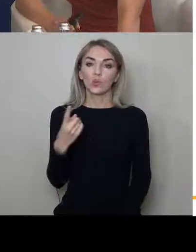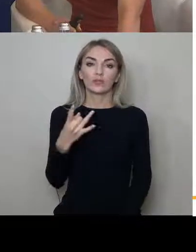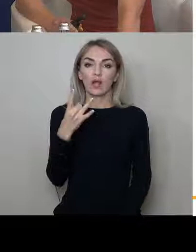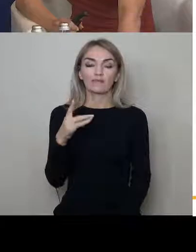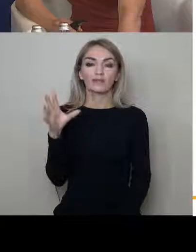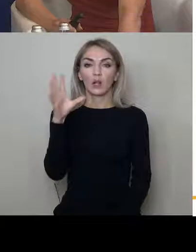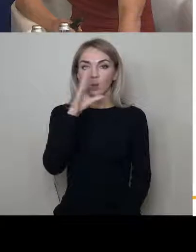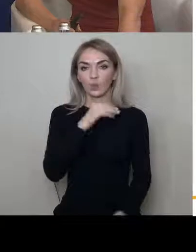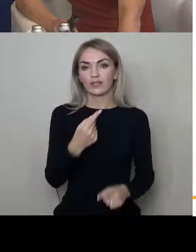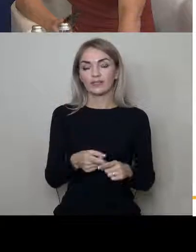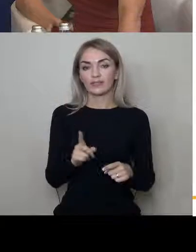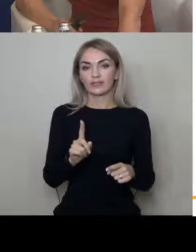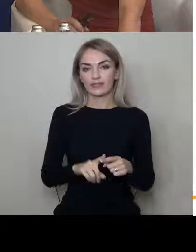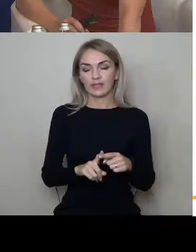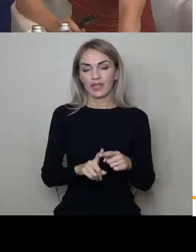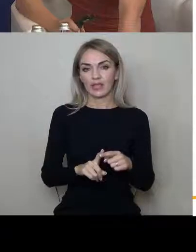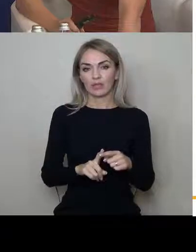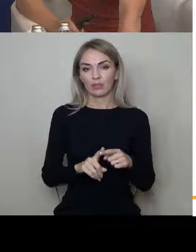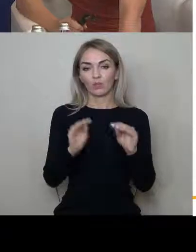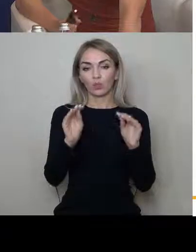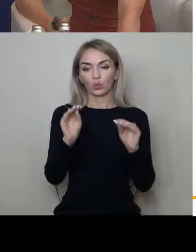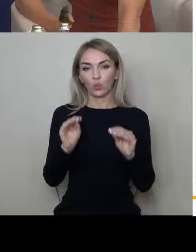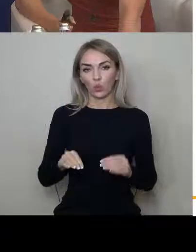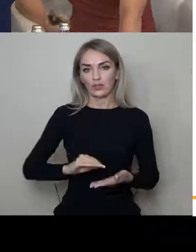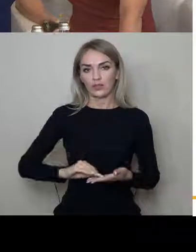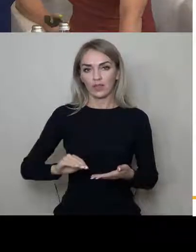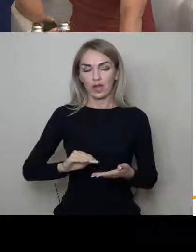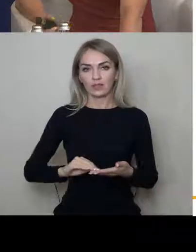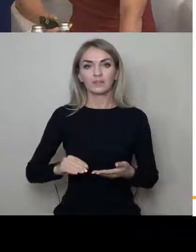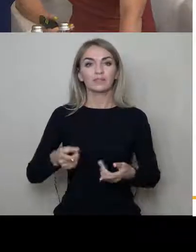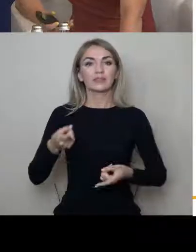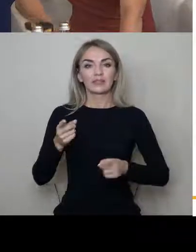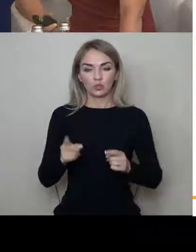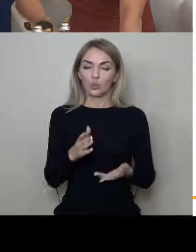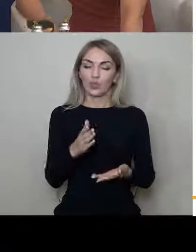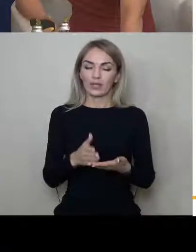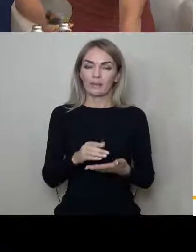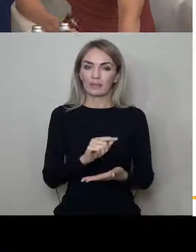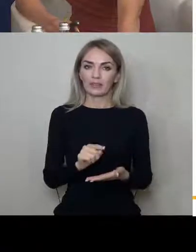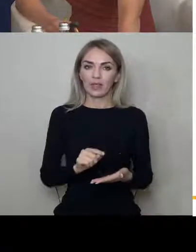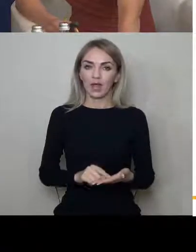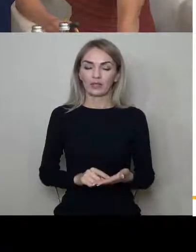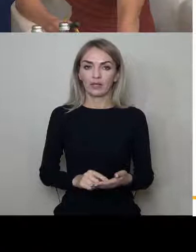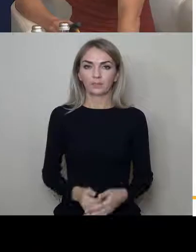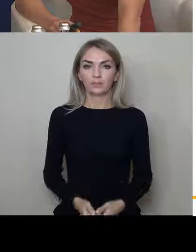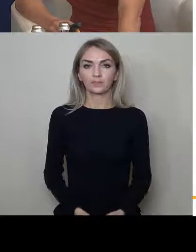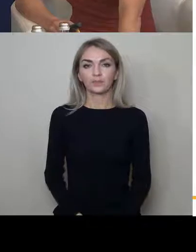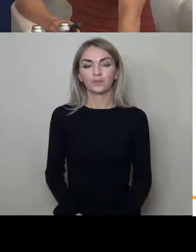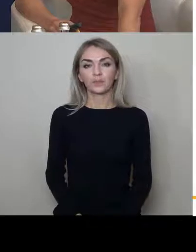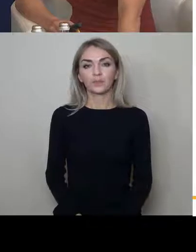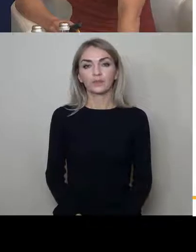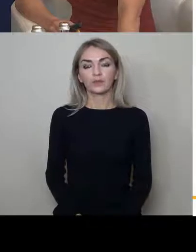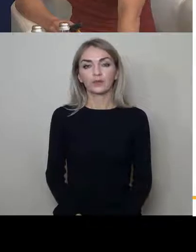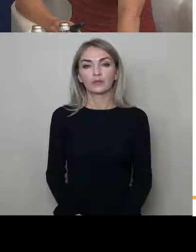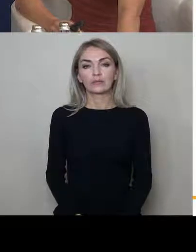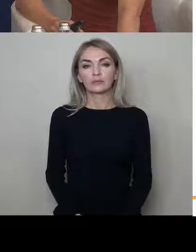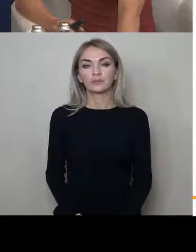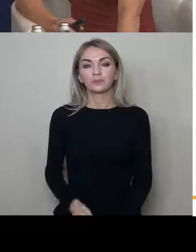commission for hours to make sure that the protocol is signed. I think in our case we managed to issue just one protocol only.